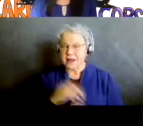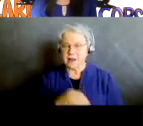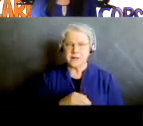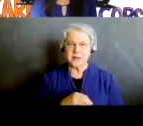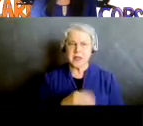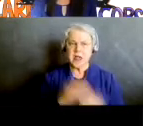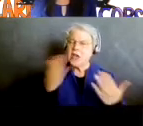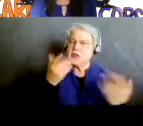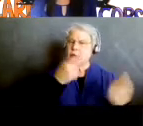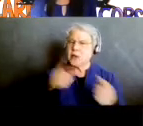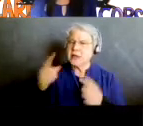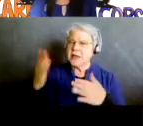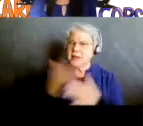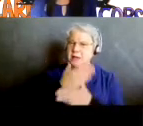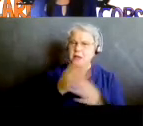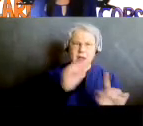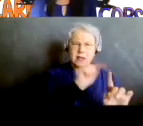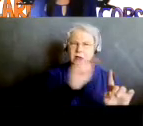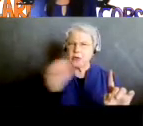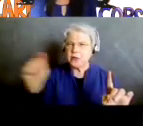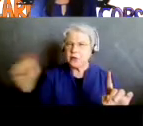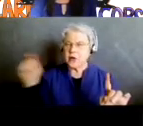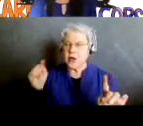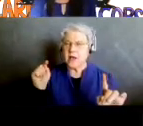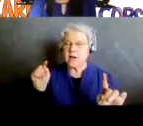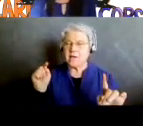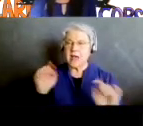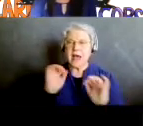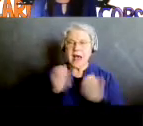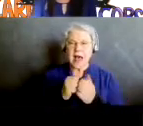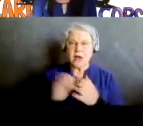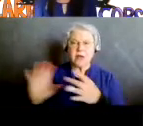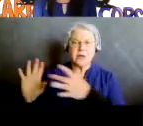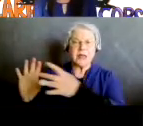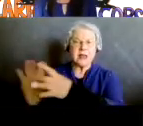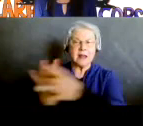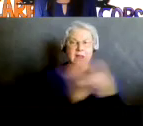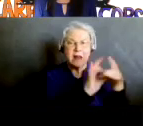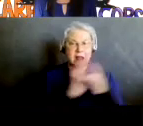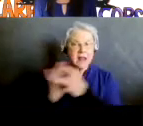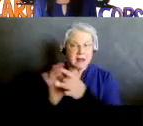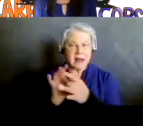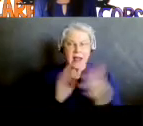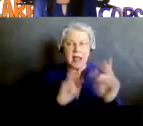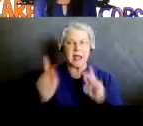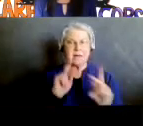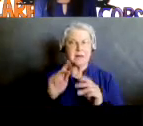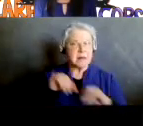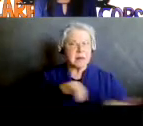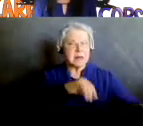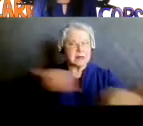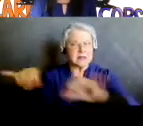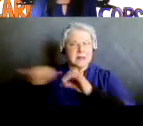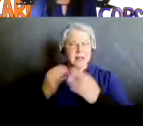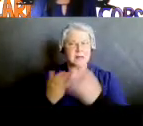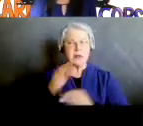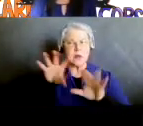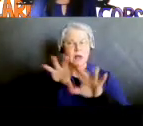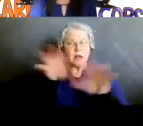indigeneity, and what kind of connections of solidarity might he and other people like him be able to raise for